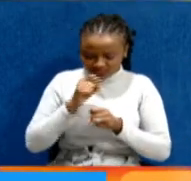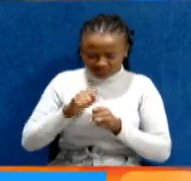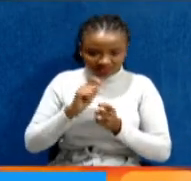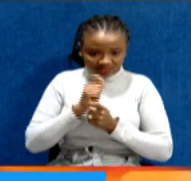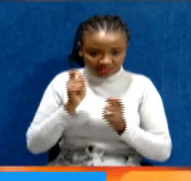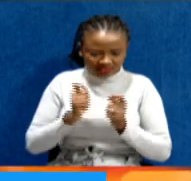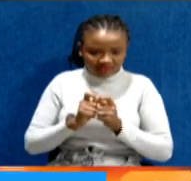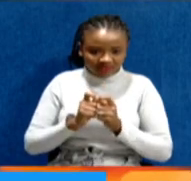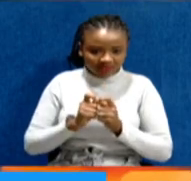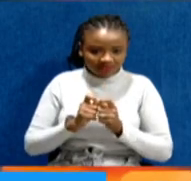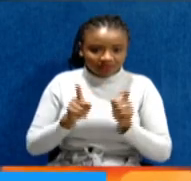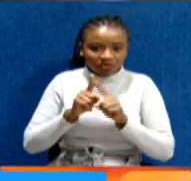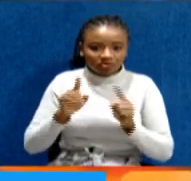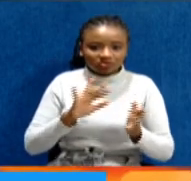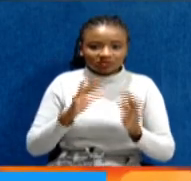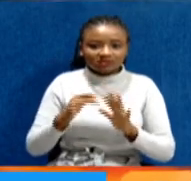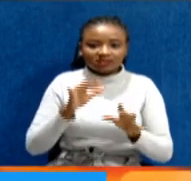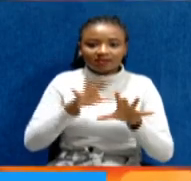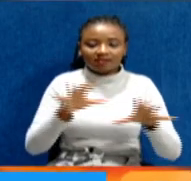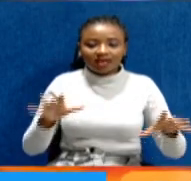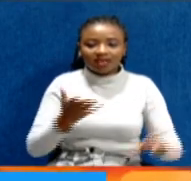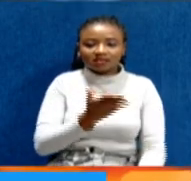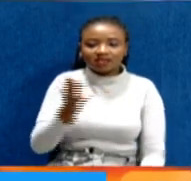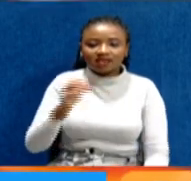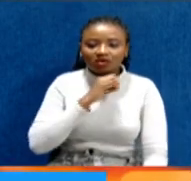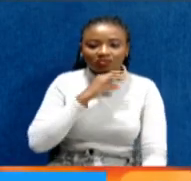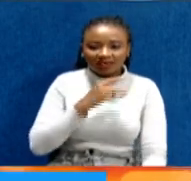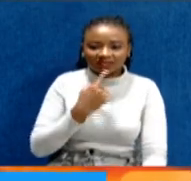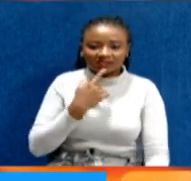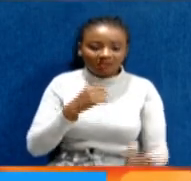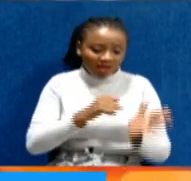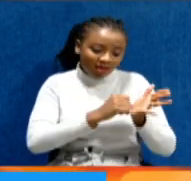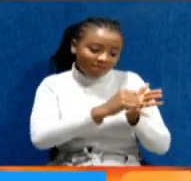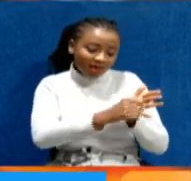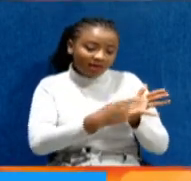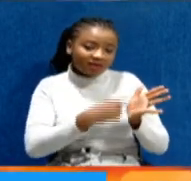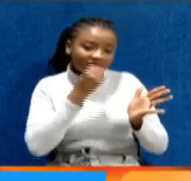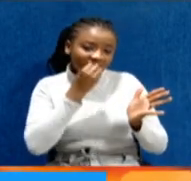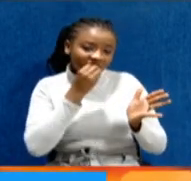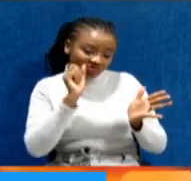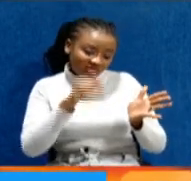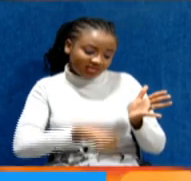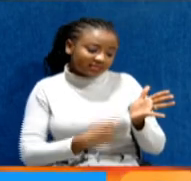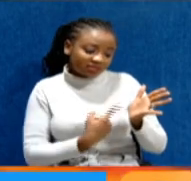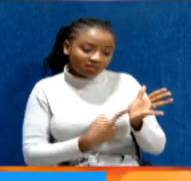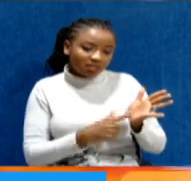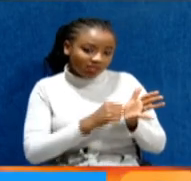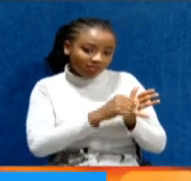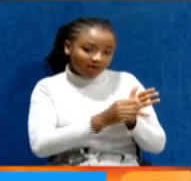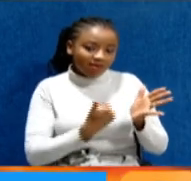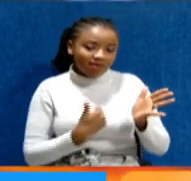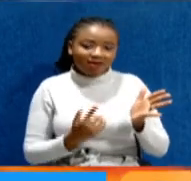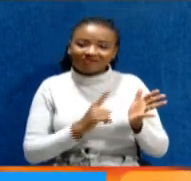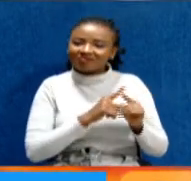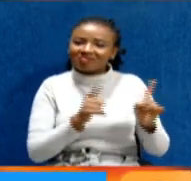know in some markets, people have complained that yet it's branded organic foods, yet there is